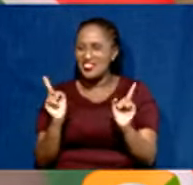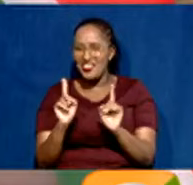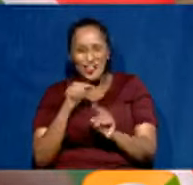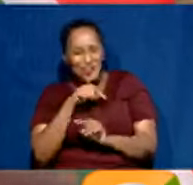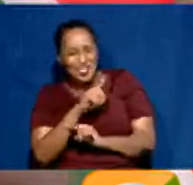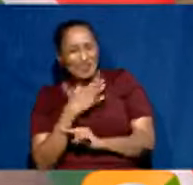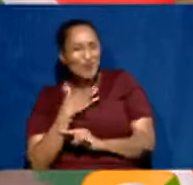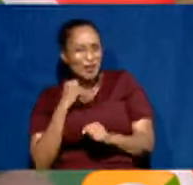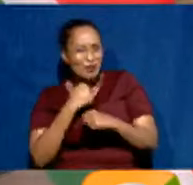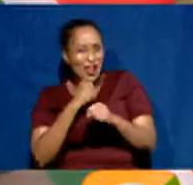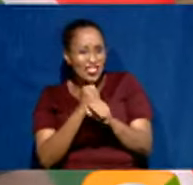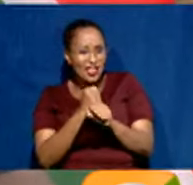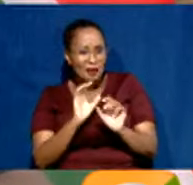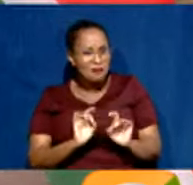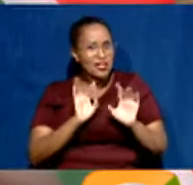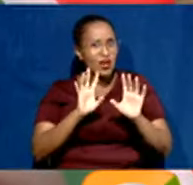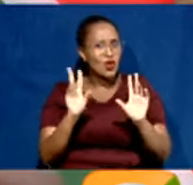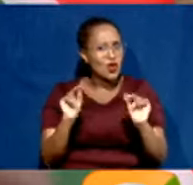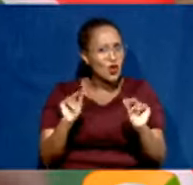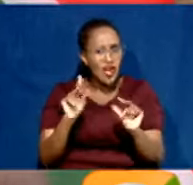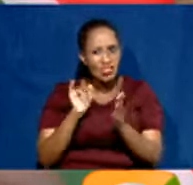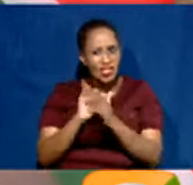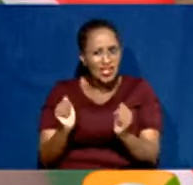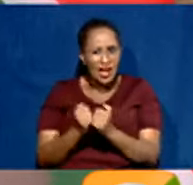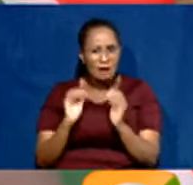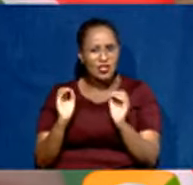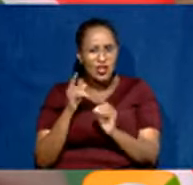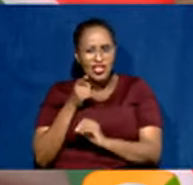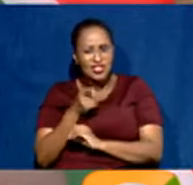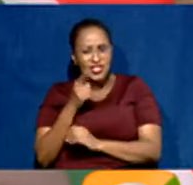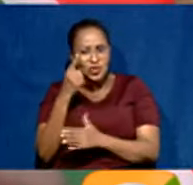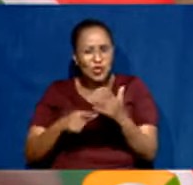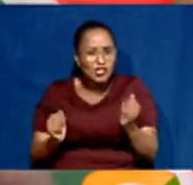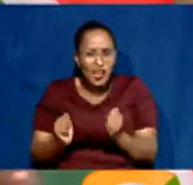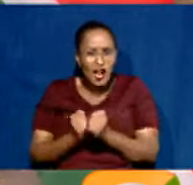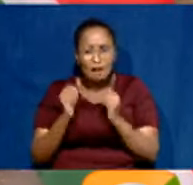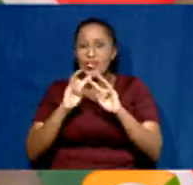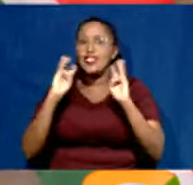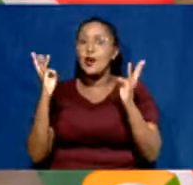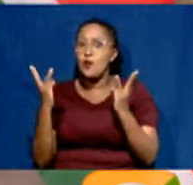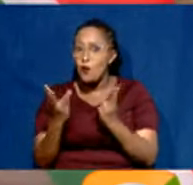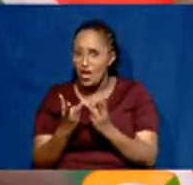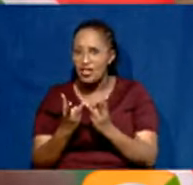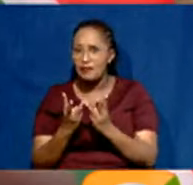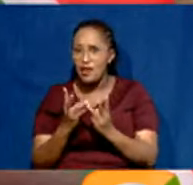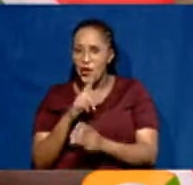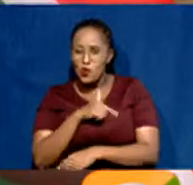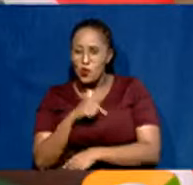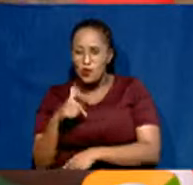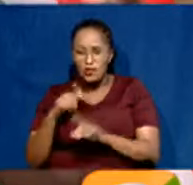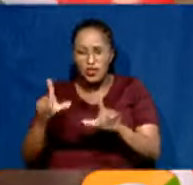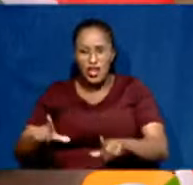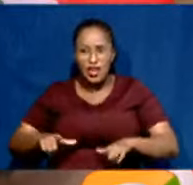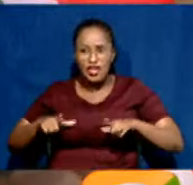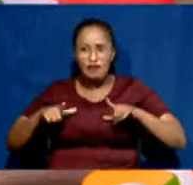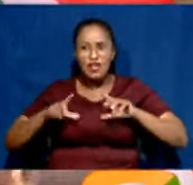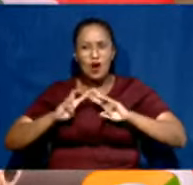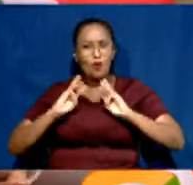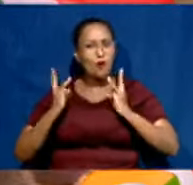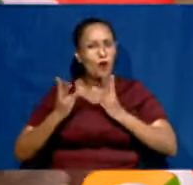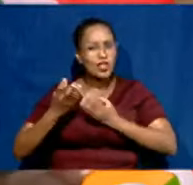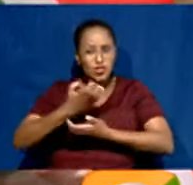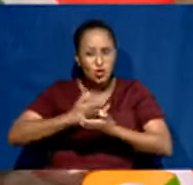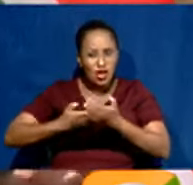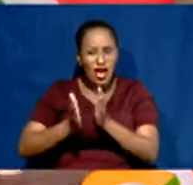unataka kufanya miracle. Mr. President. Hakuna miracle. You know, this is what is happening globally. Mr. President, we live in a global economy, and we